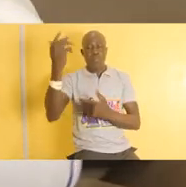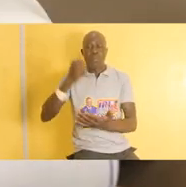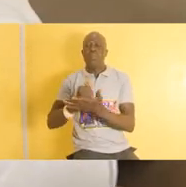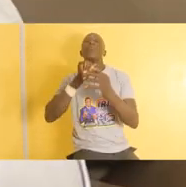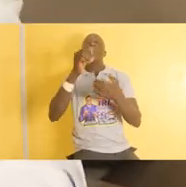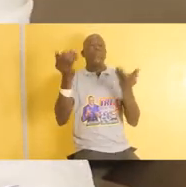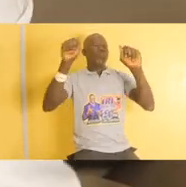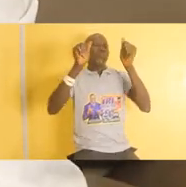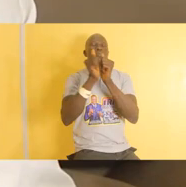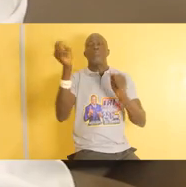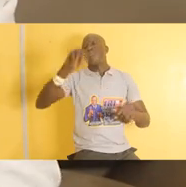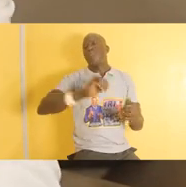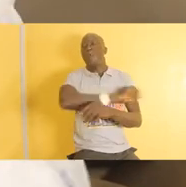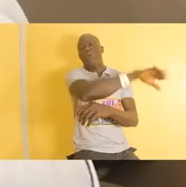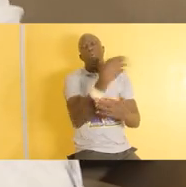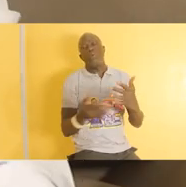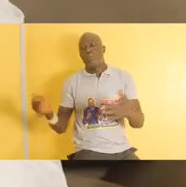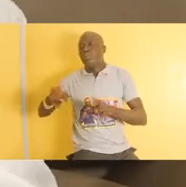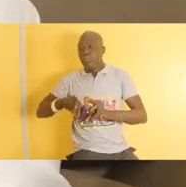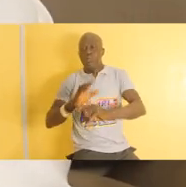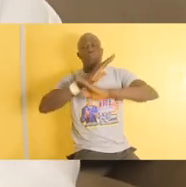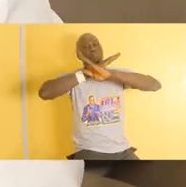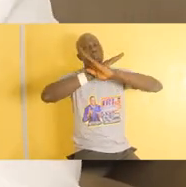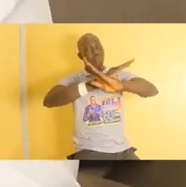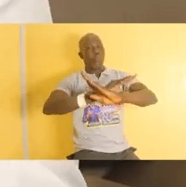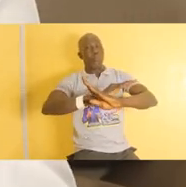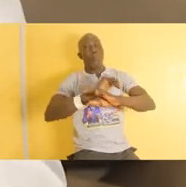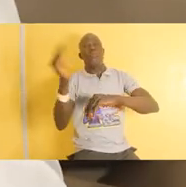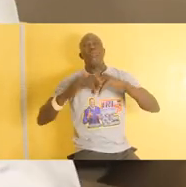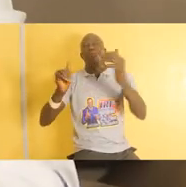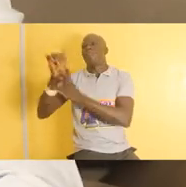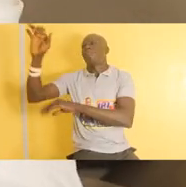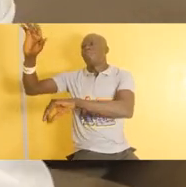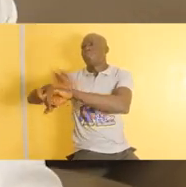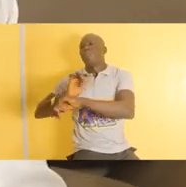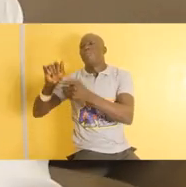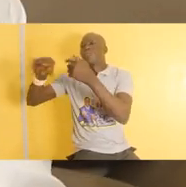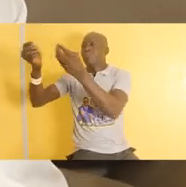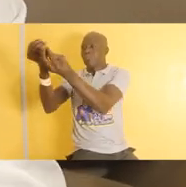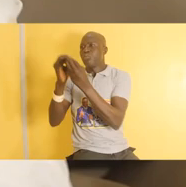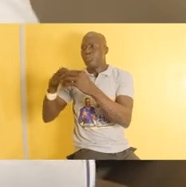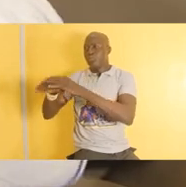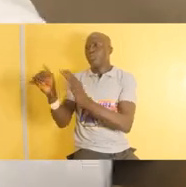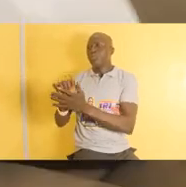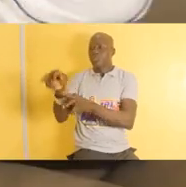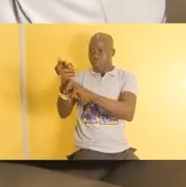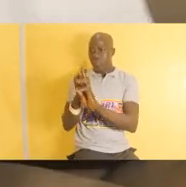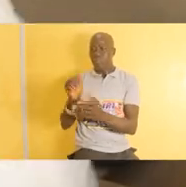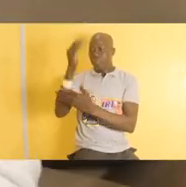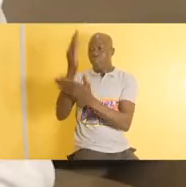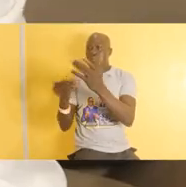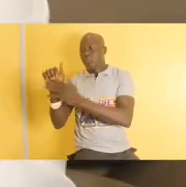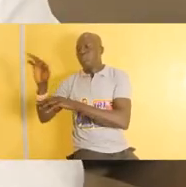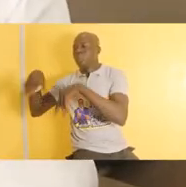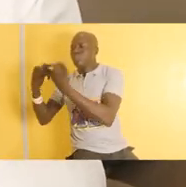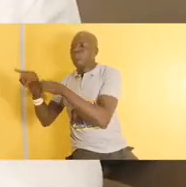no see. No hell. No go on, let all their ways have been blocked. What they want to run. They are owing that they want to run. Immediately, some are